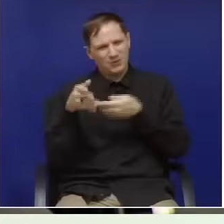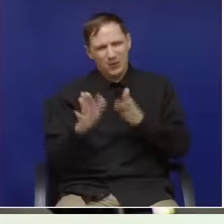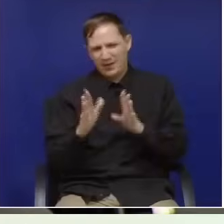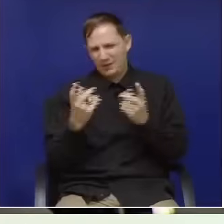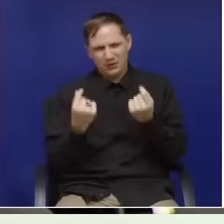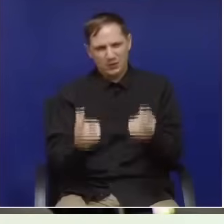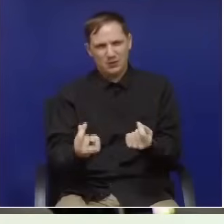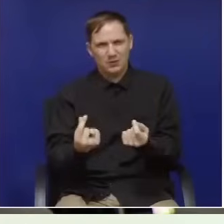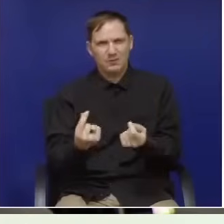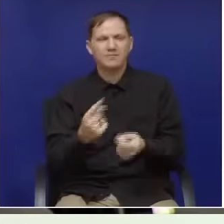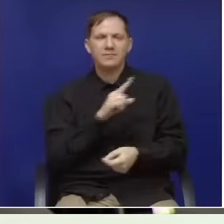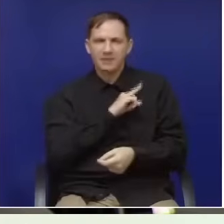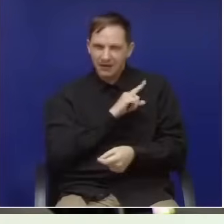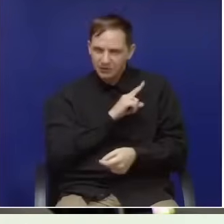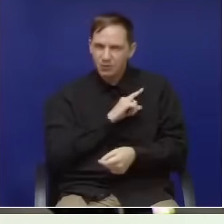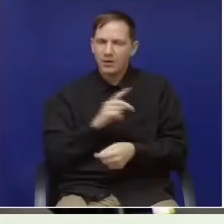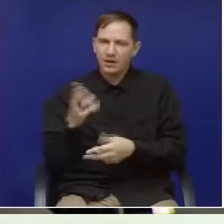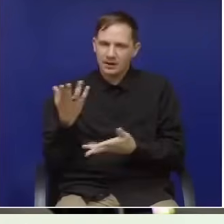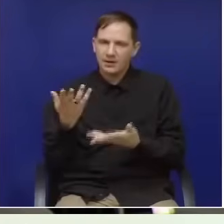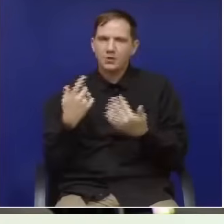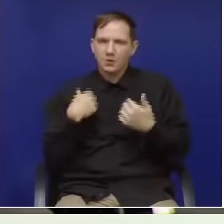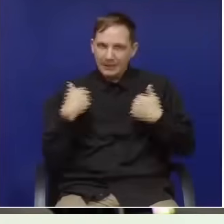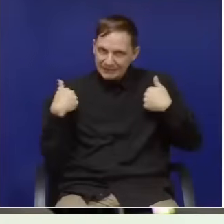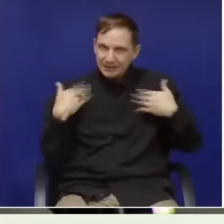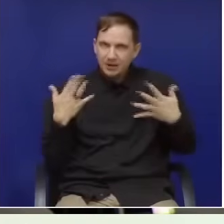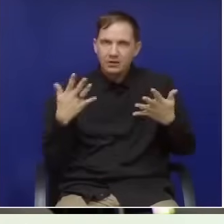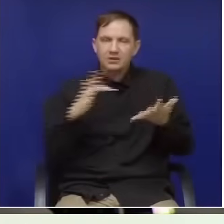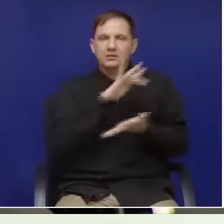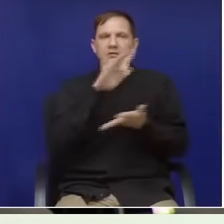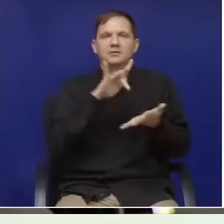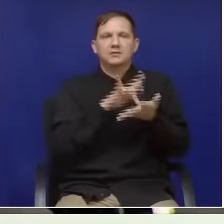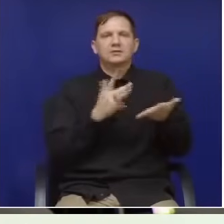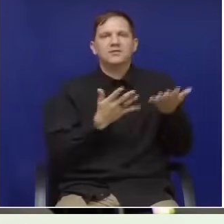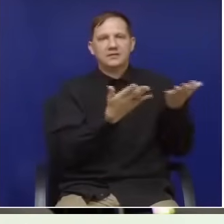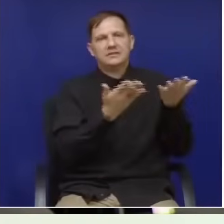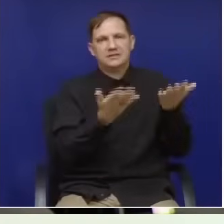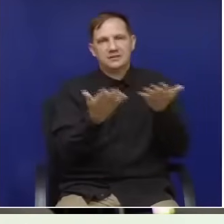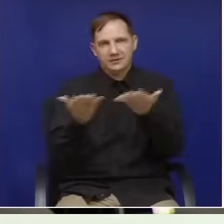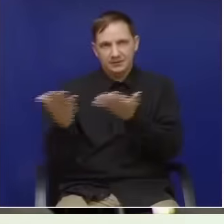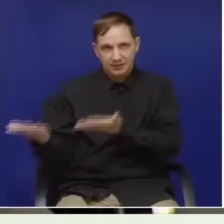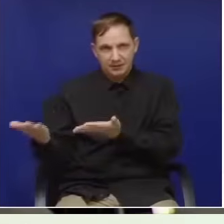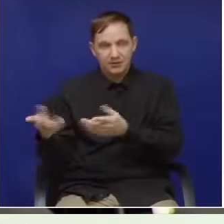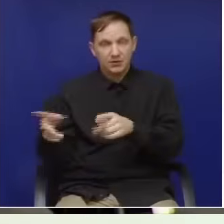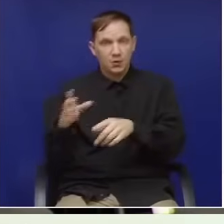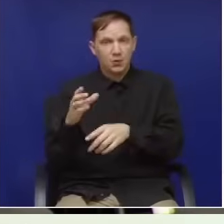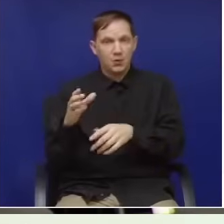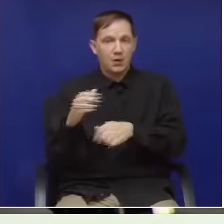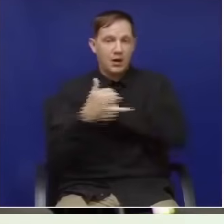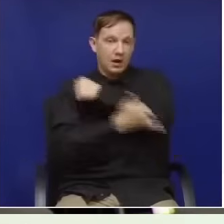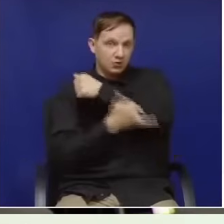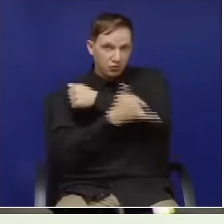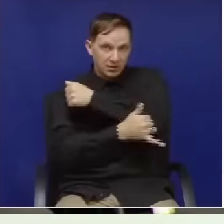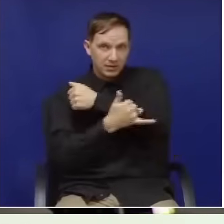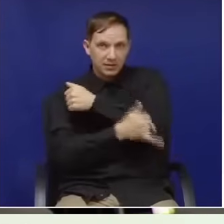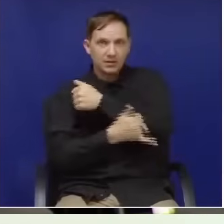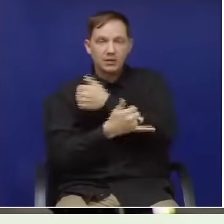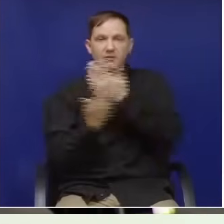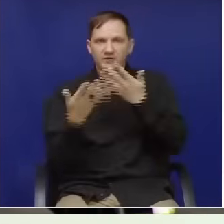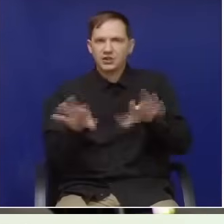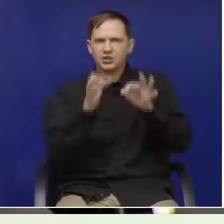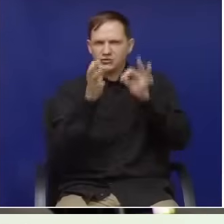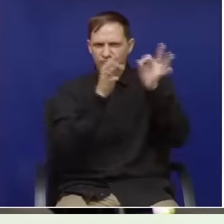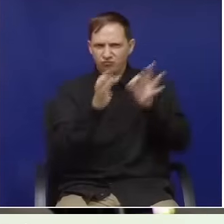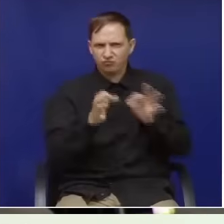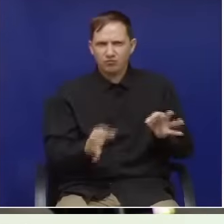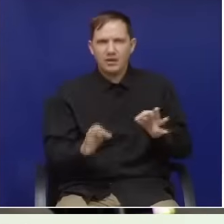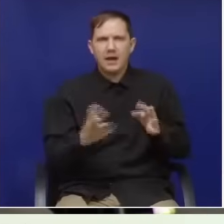is exactly, Honourable Chair, why we have opened these service centres. So the countries that I've mentioned, number of